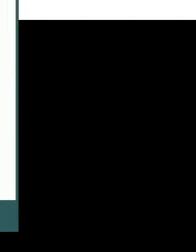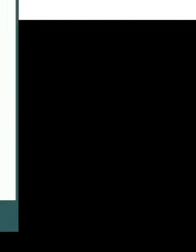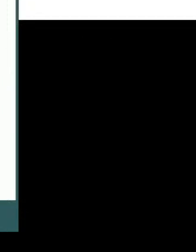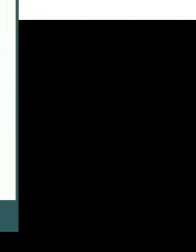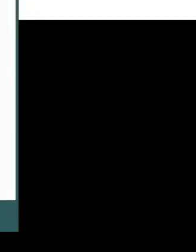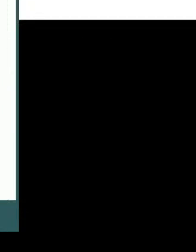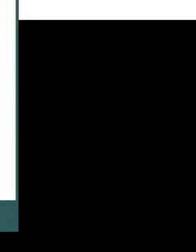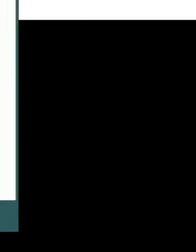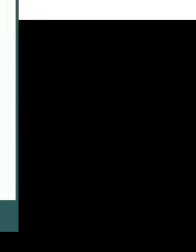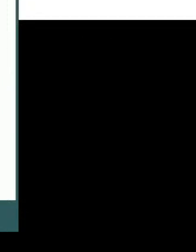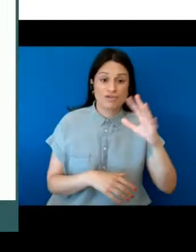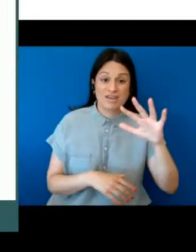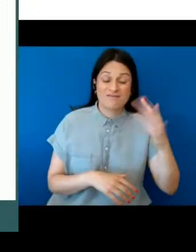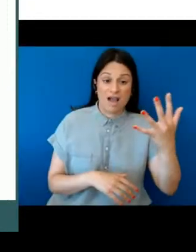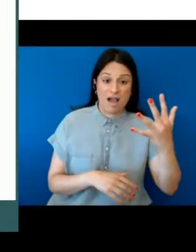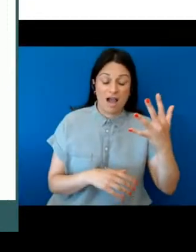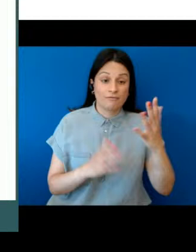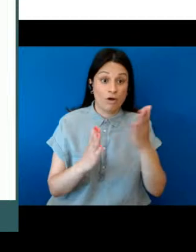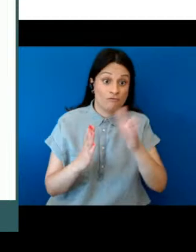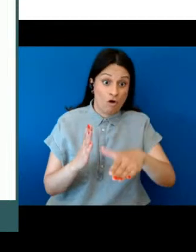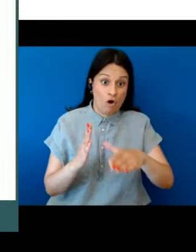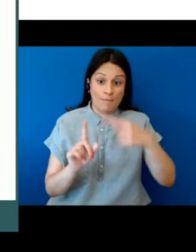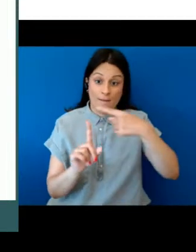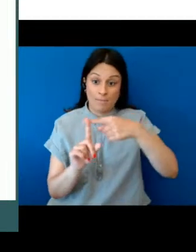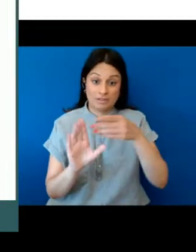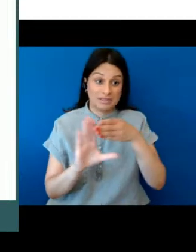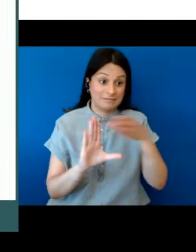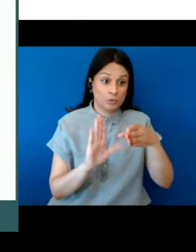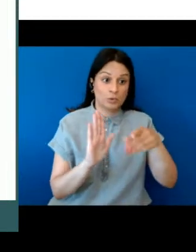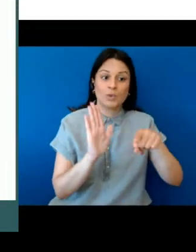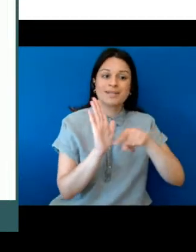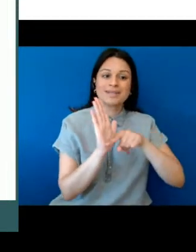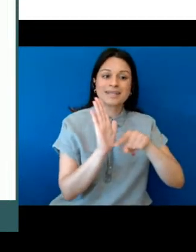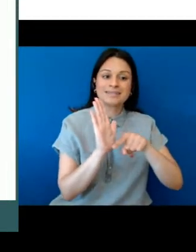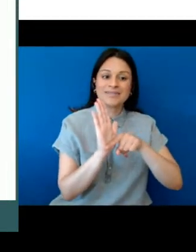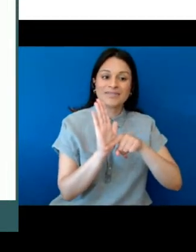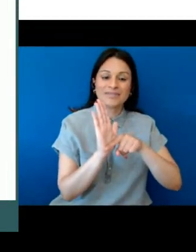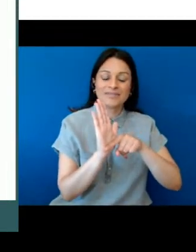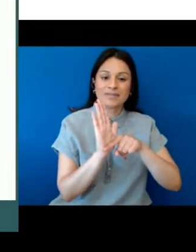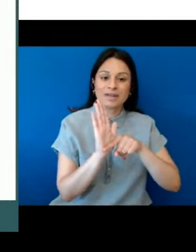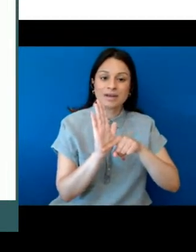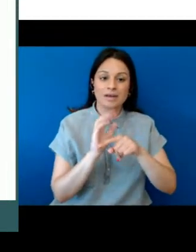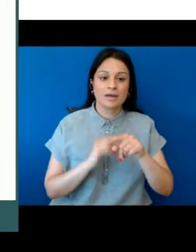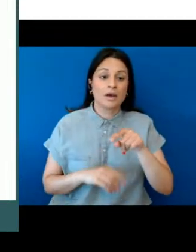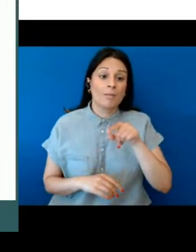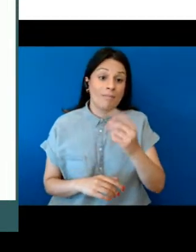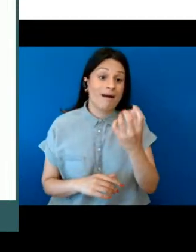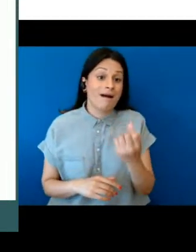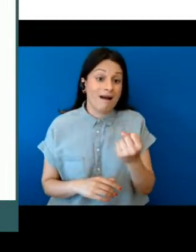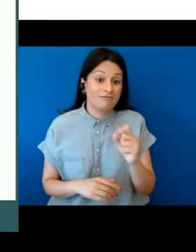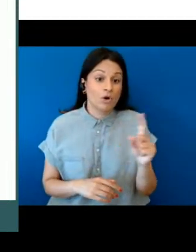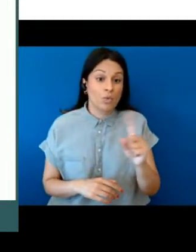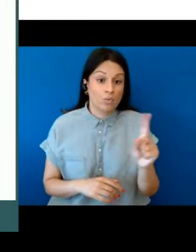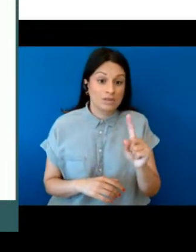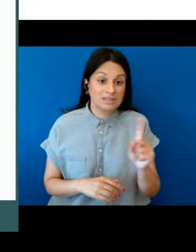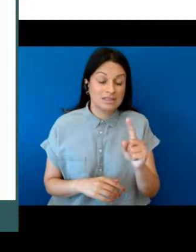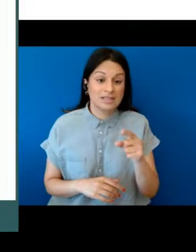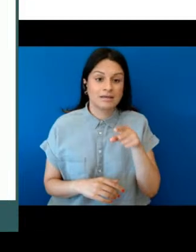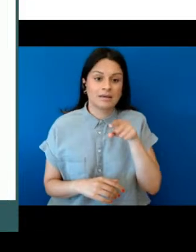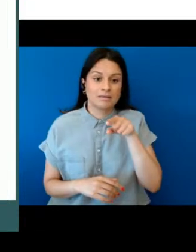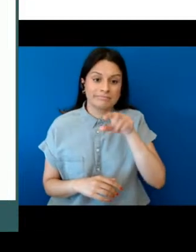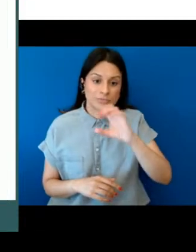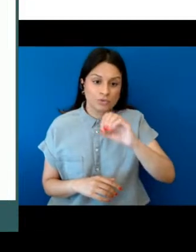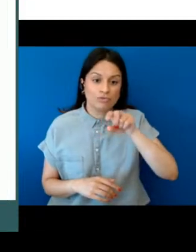and positive, but of course a level of 0.3 and 0.4 is not really significantly